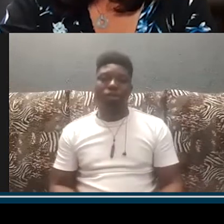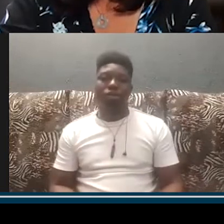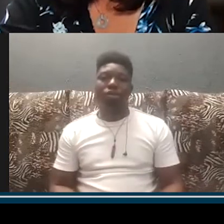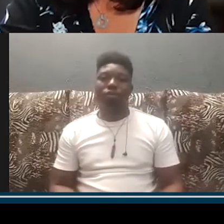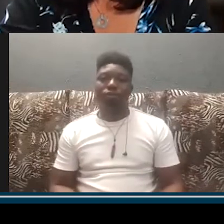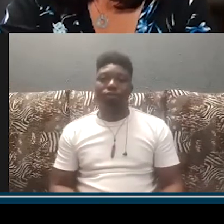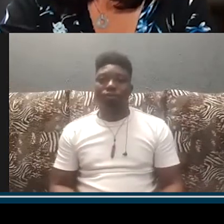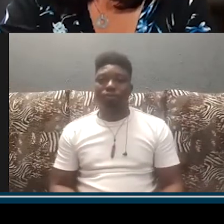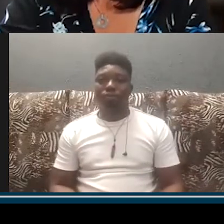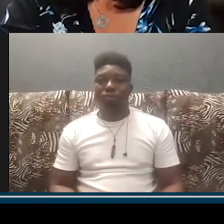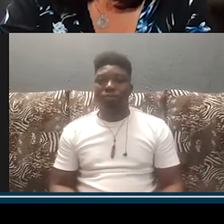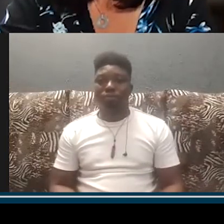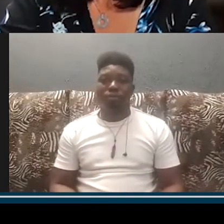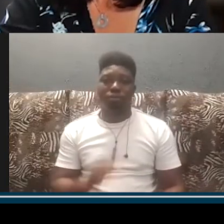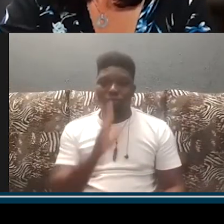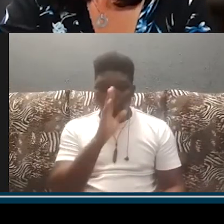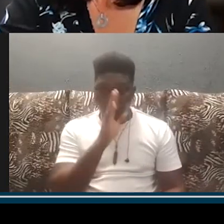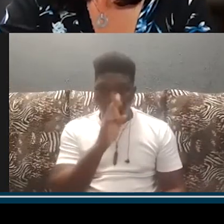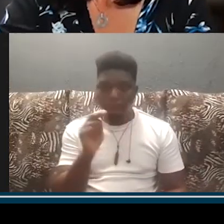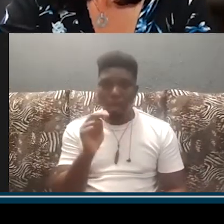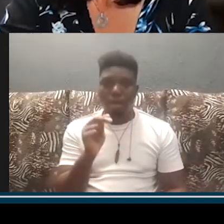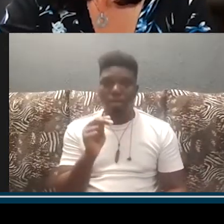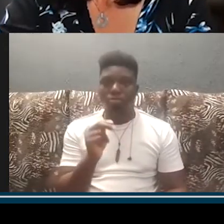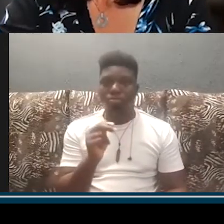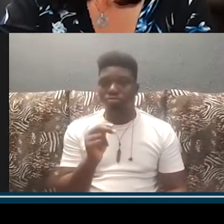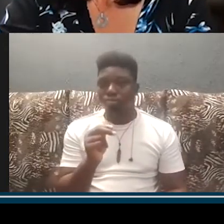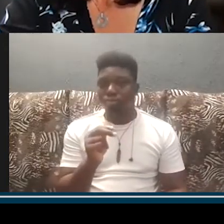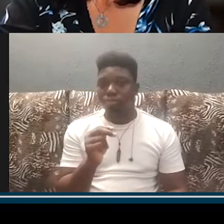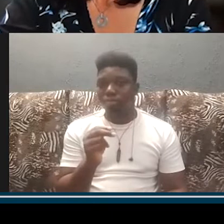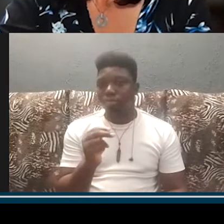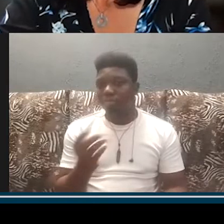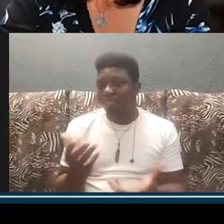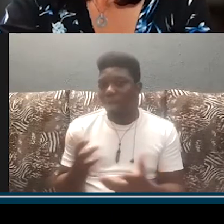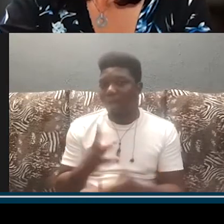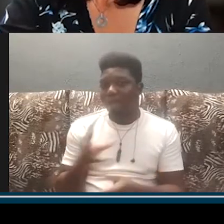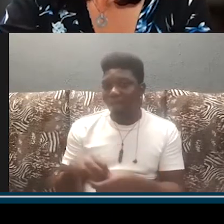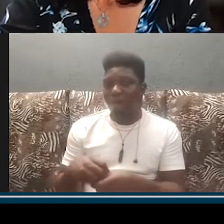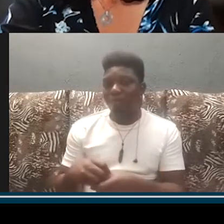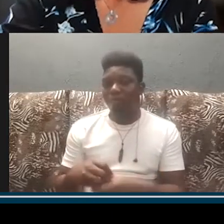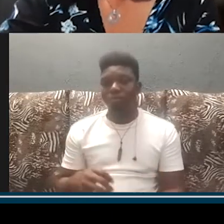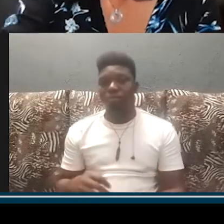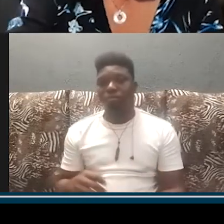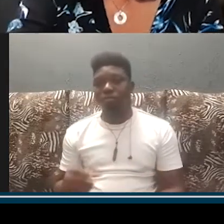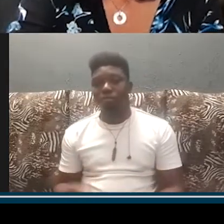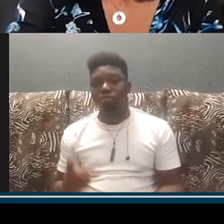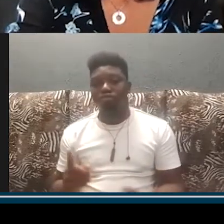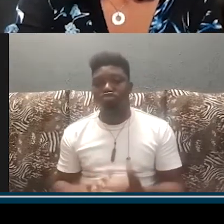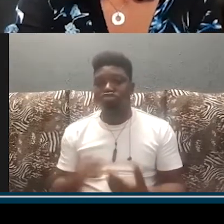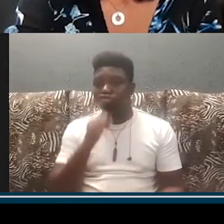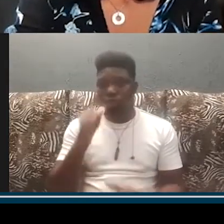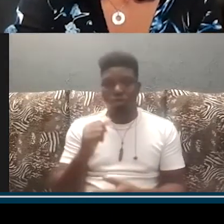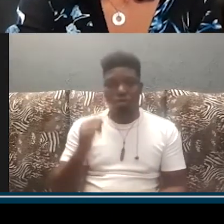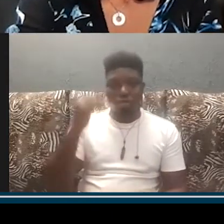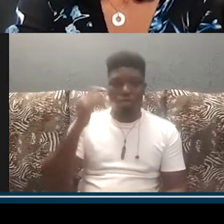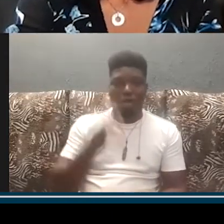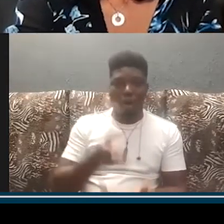been fairly evolved in the sense of not making any incorrect assumptions, or when they have a question, as I said earlier, questions are